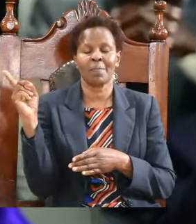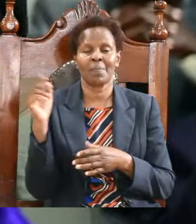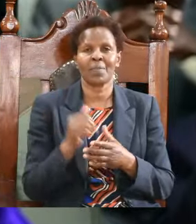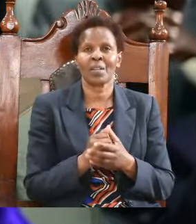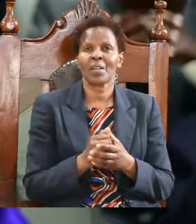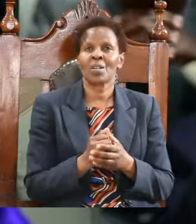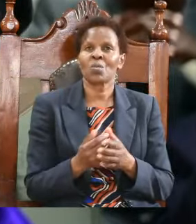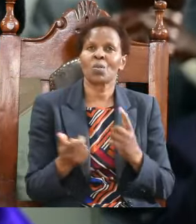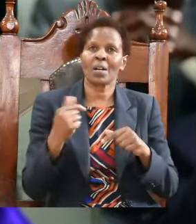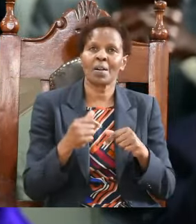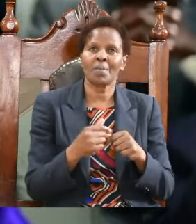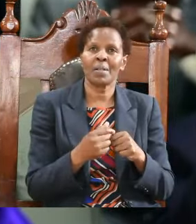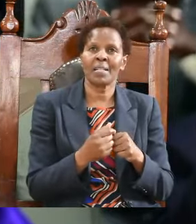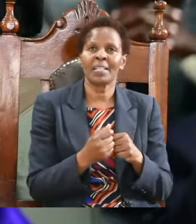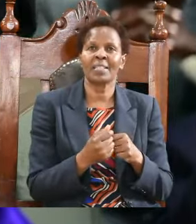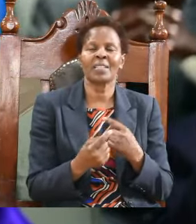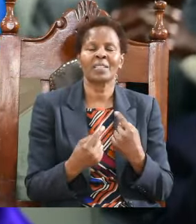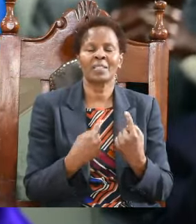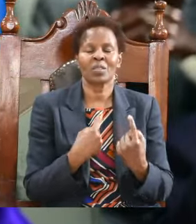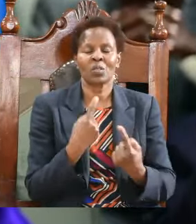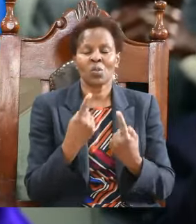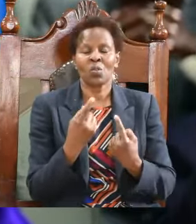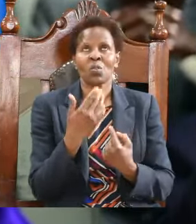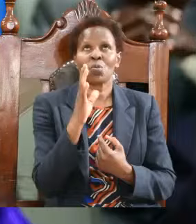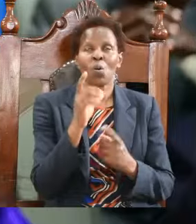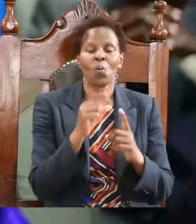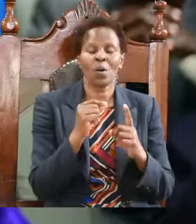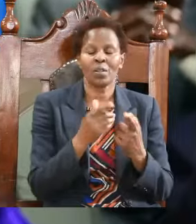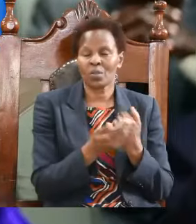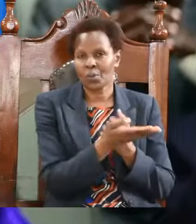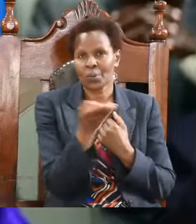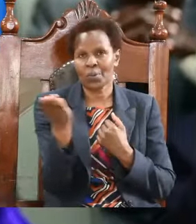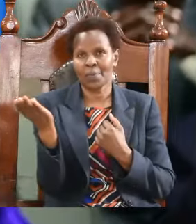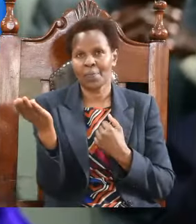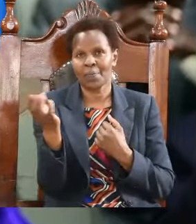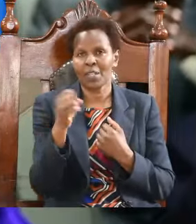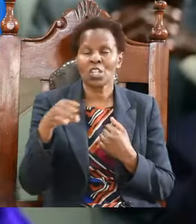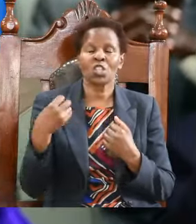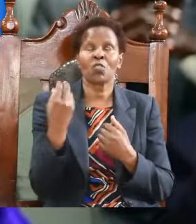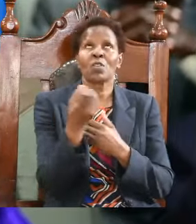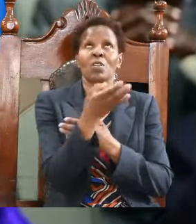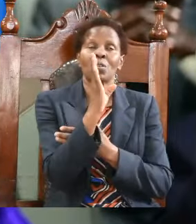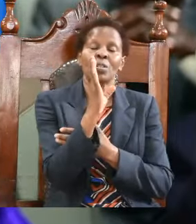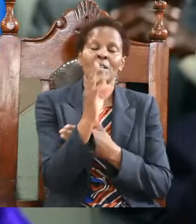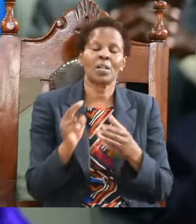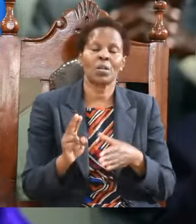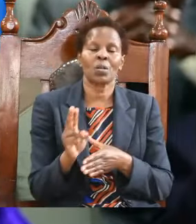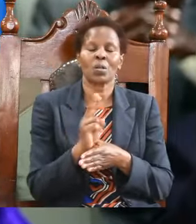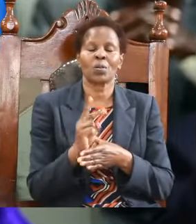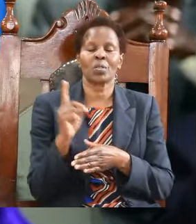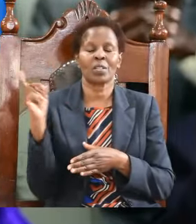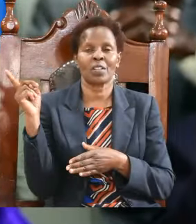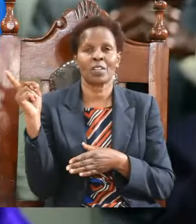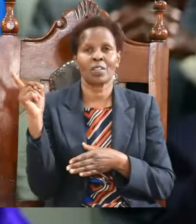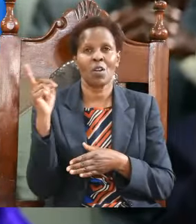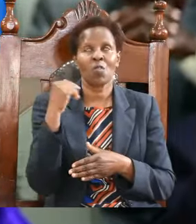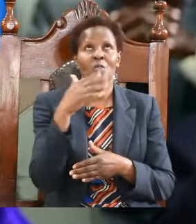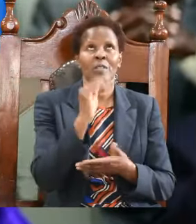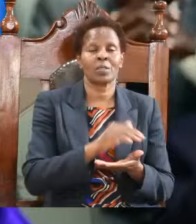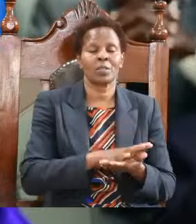to come and disseminate your word to your people. Jehovah God, use me for thy own